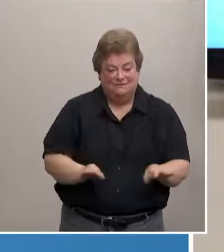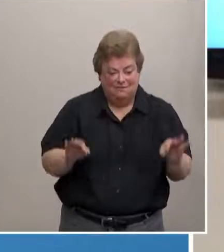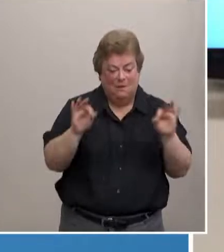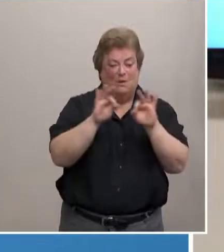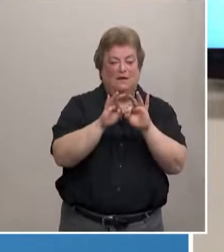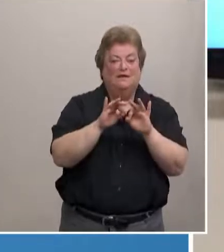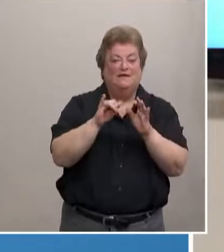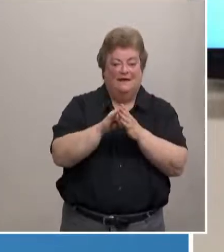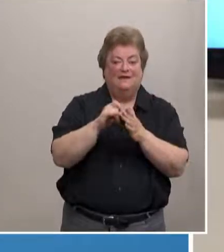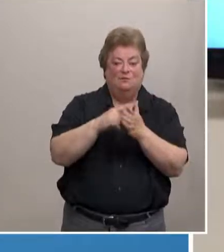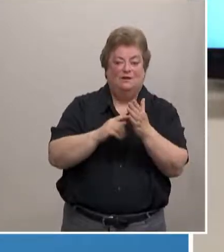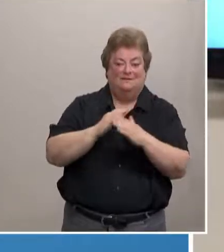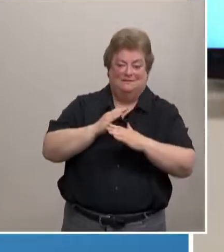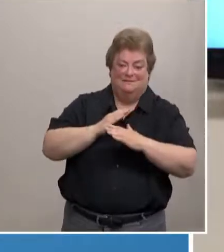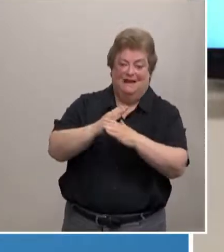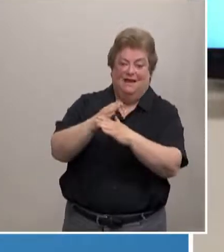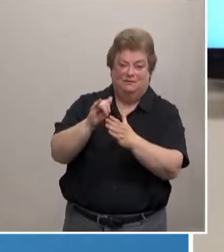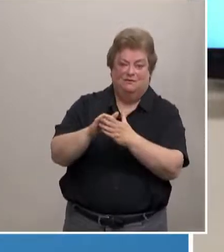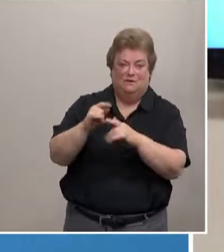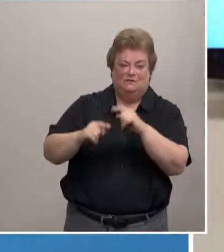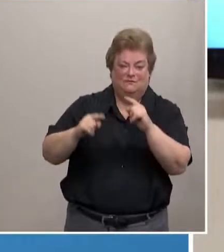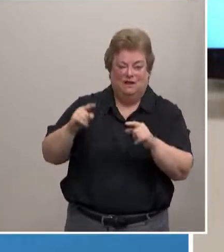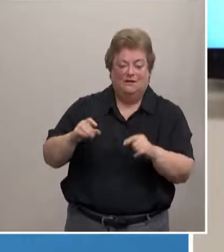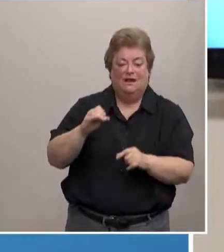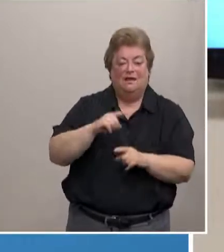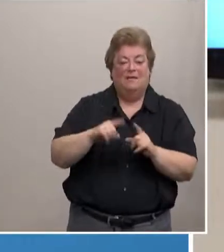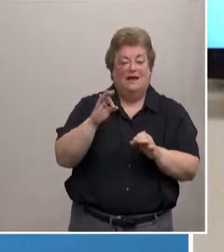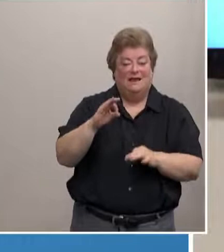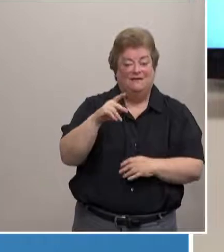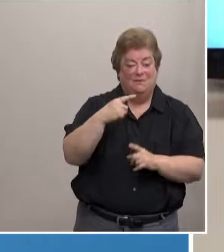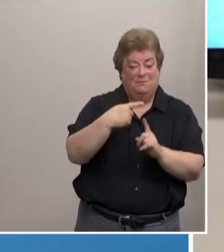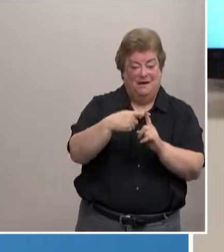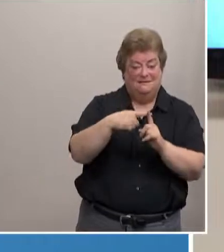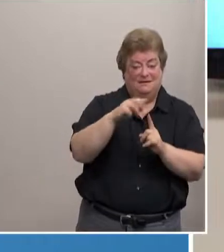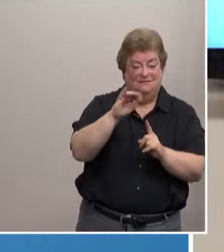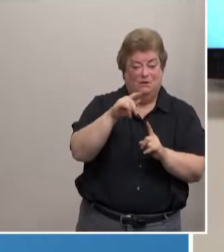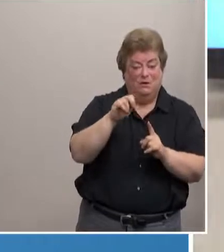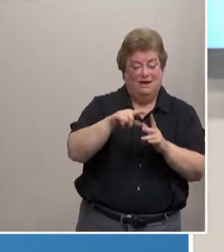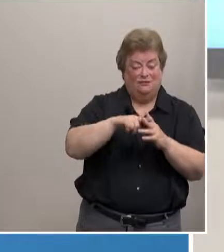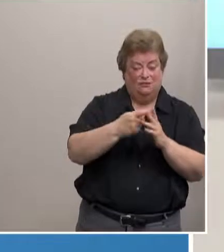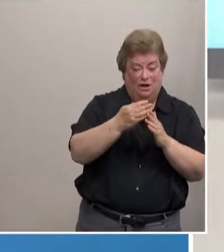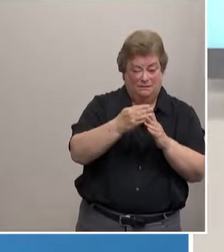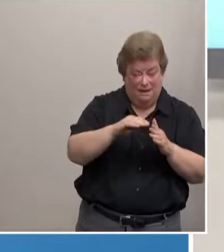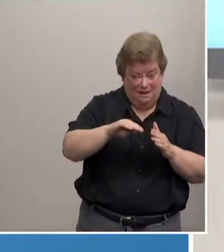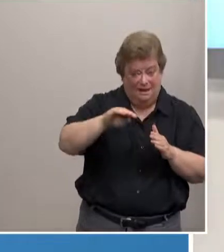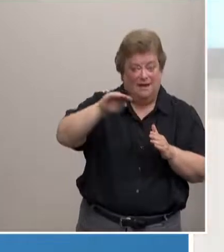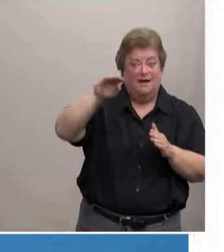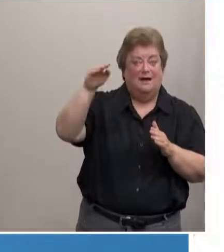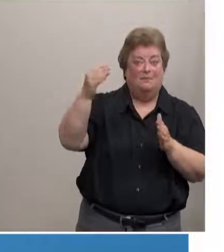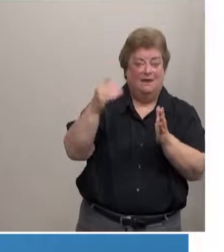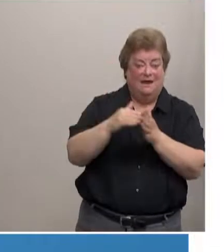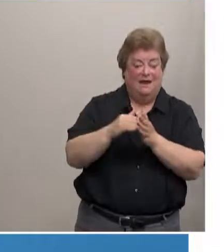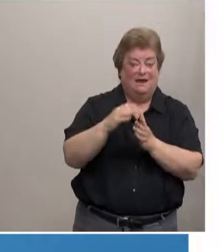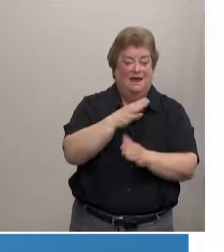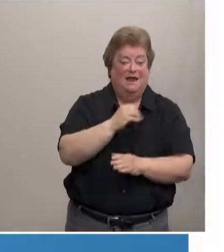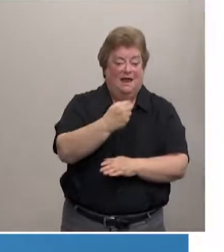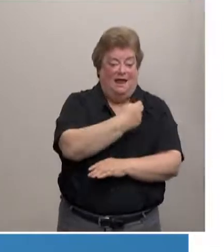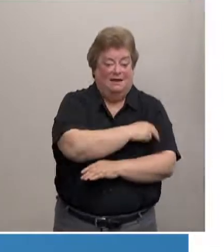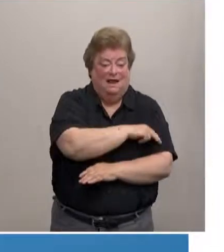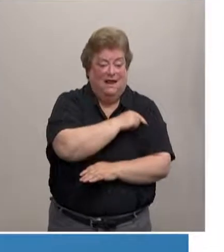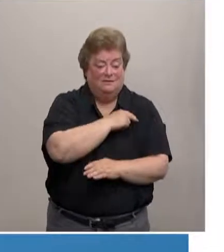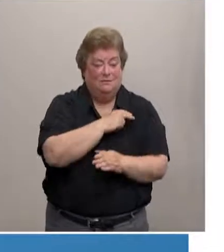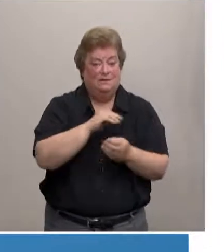variants. But if our positivity rate starts going up again, and if our